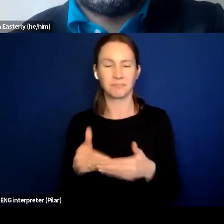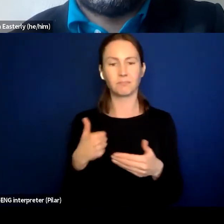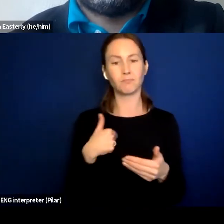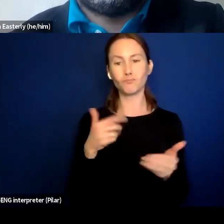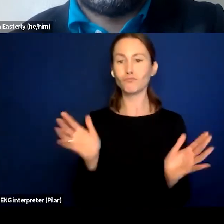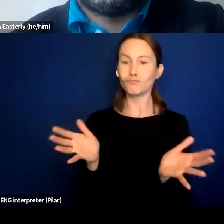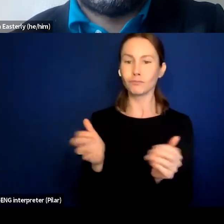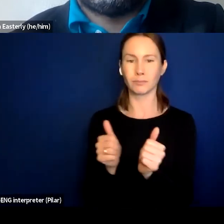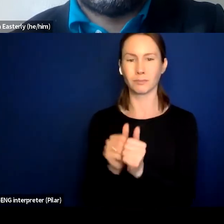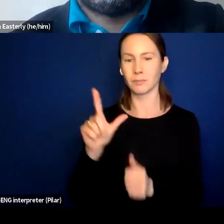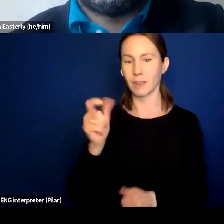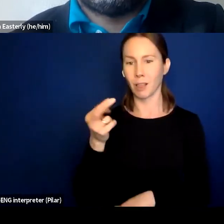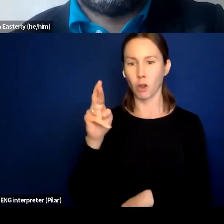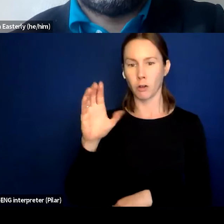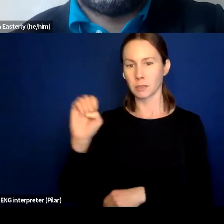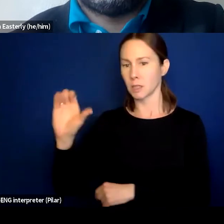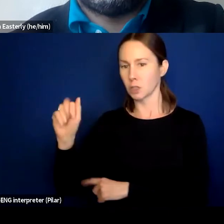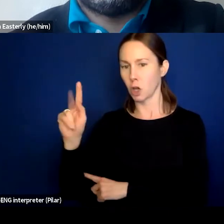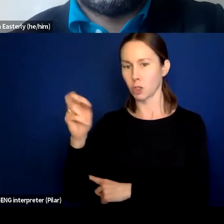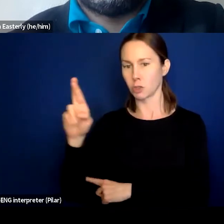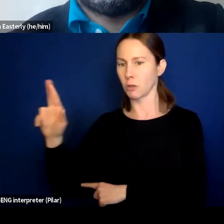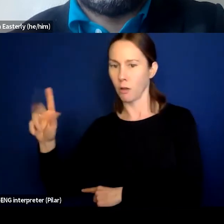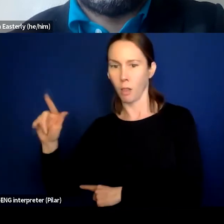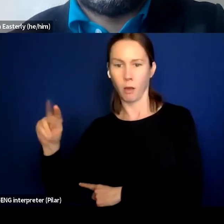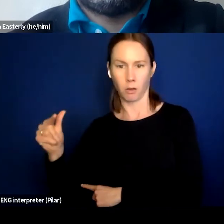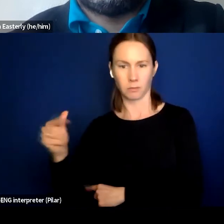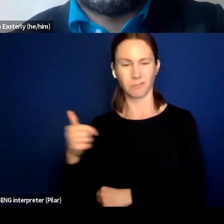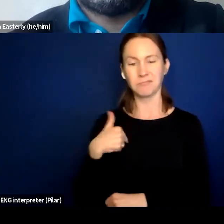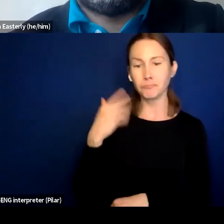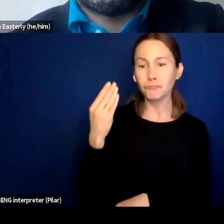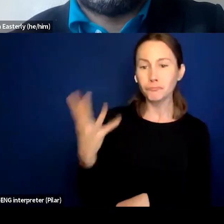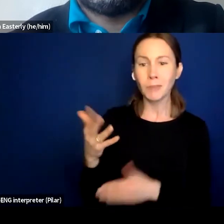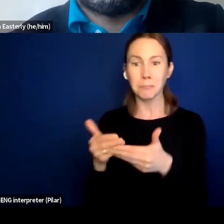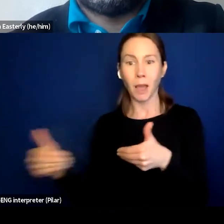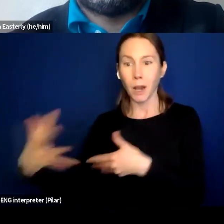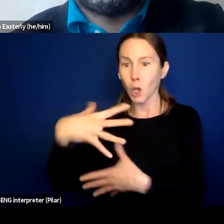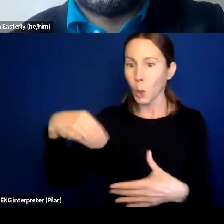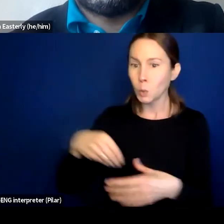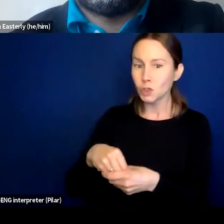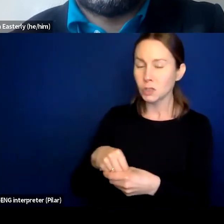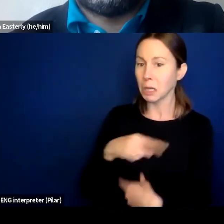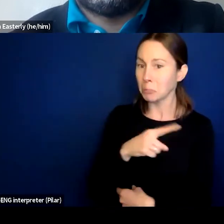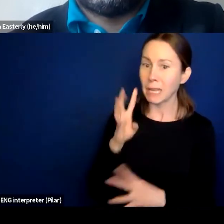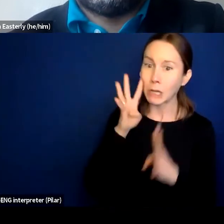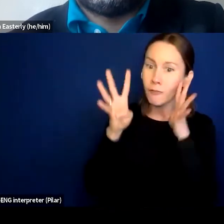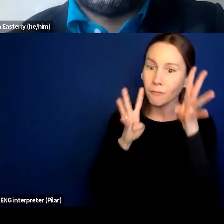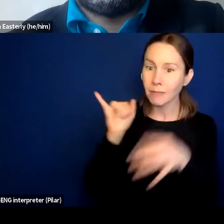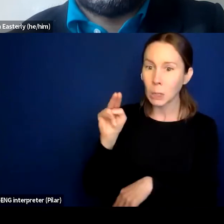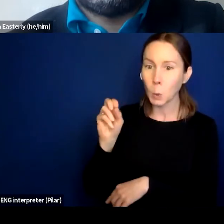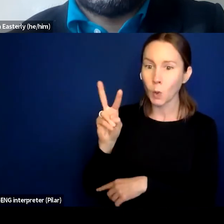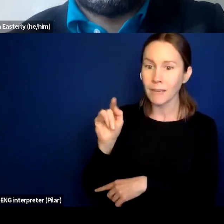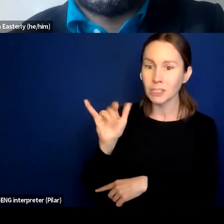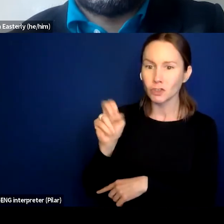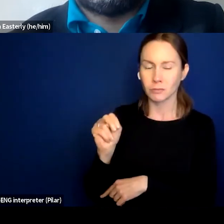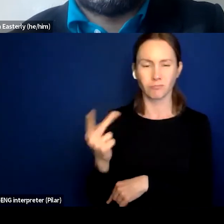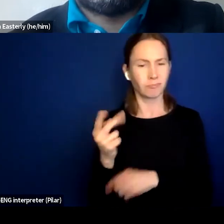with Lawrence Carter Long, and I shared this kind of like beyond inclusion is innovation. And together we